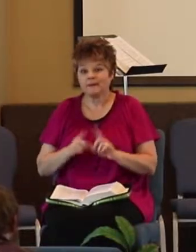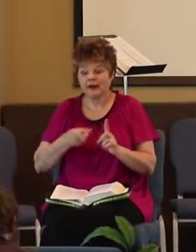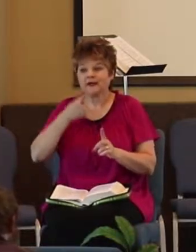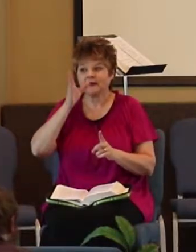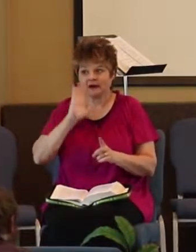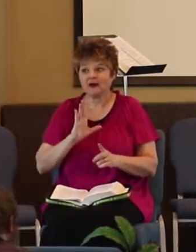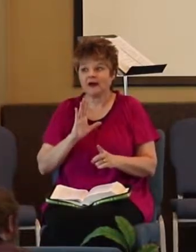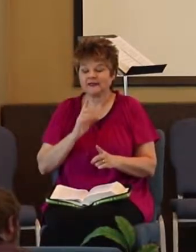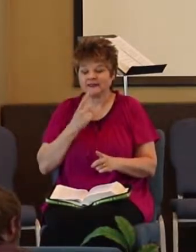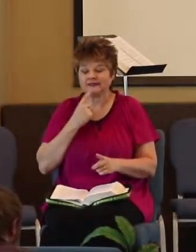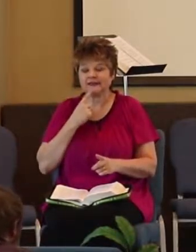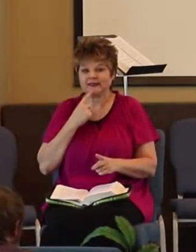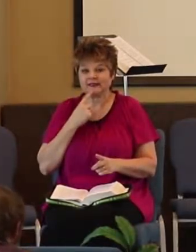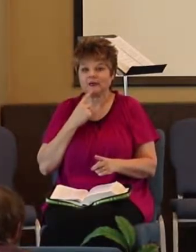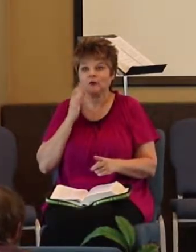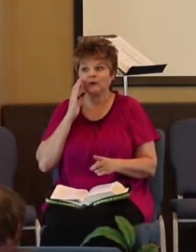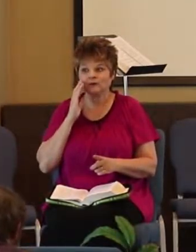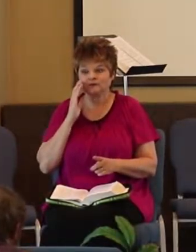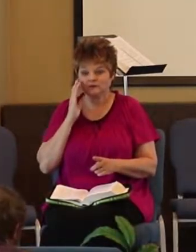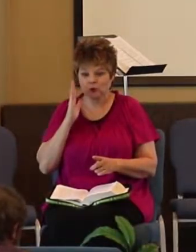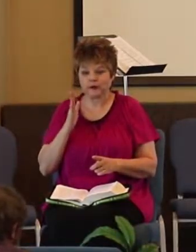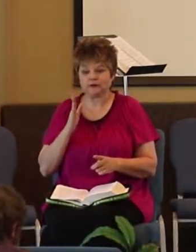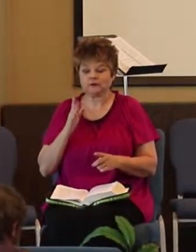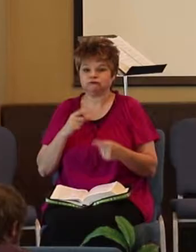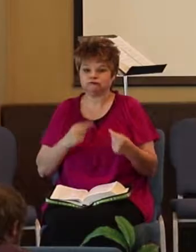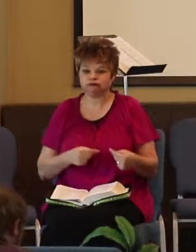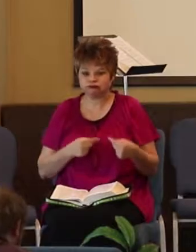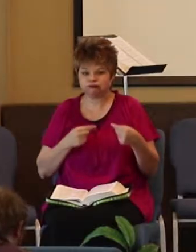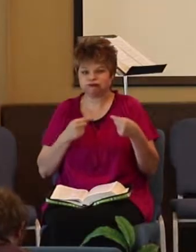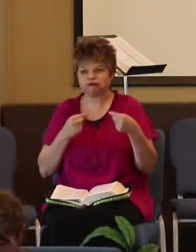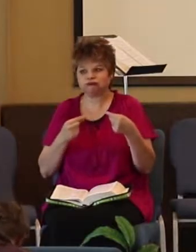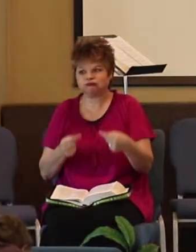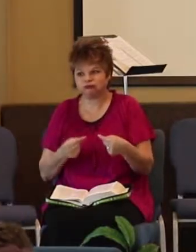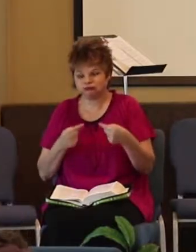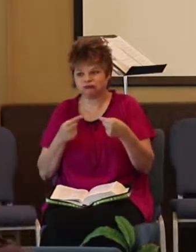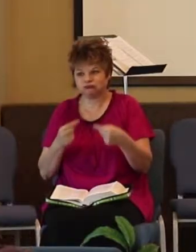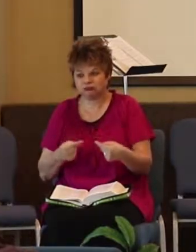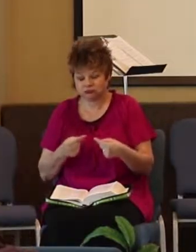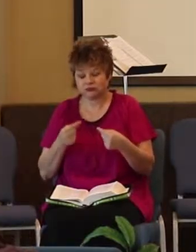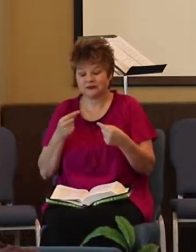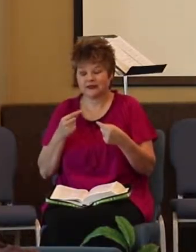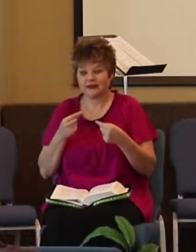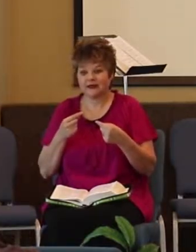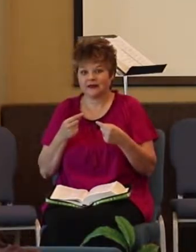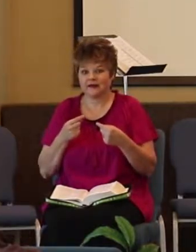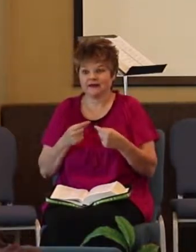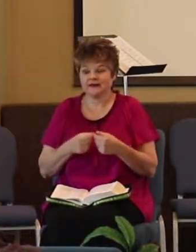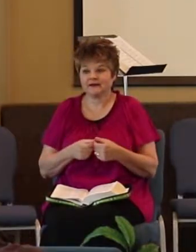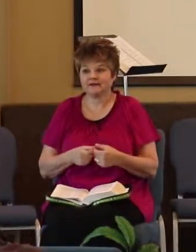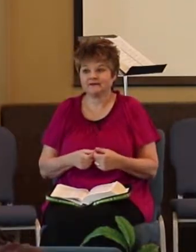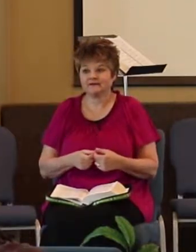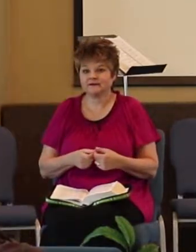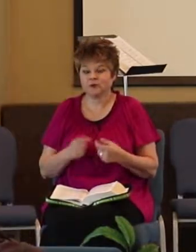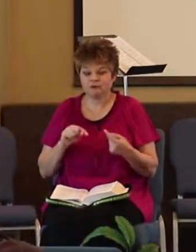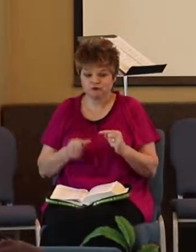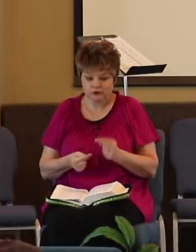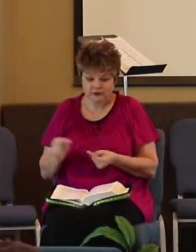did say that we were going to toil and we were going to spin and we were going to suffer. And we were